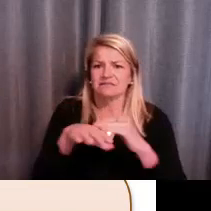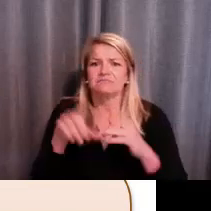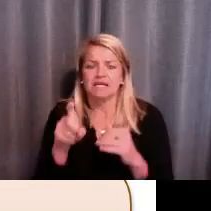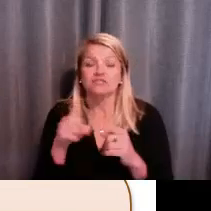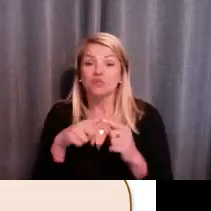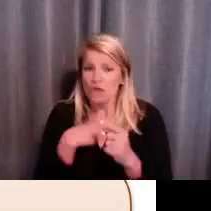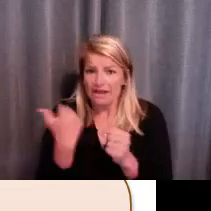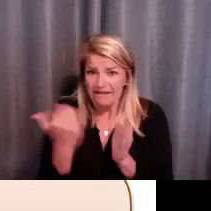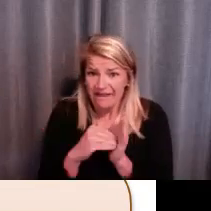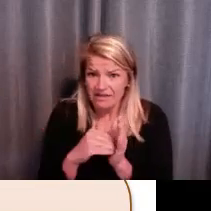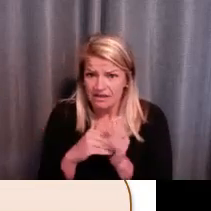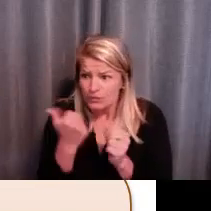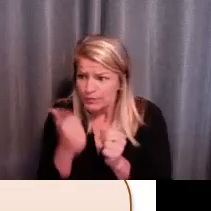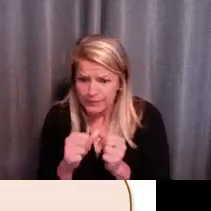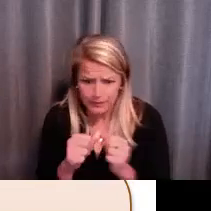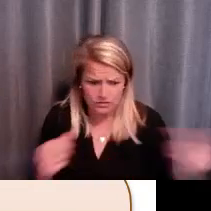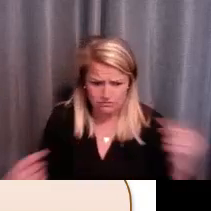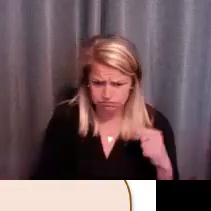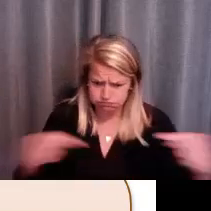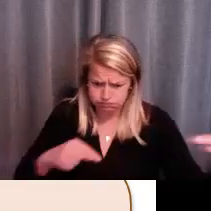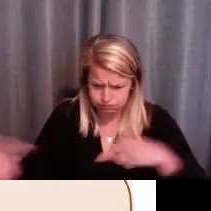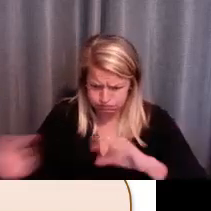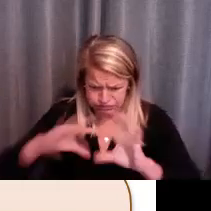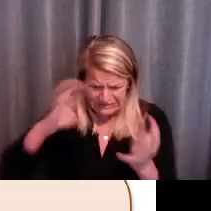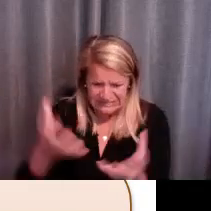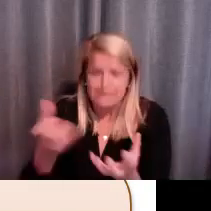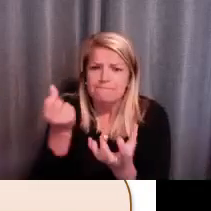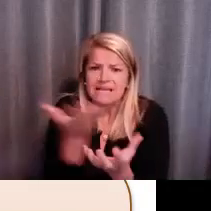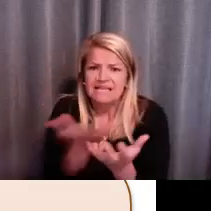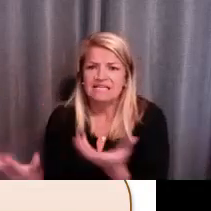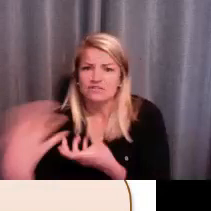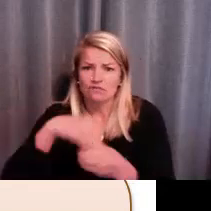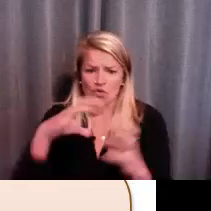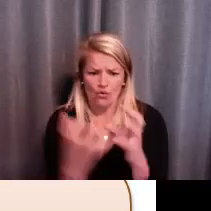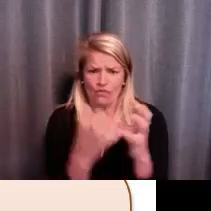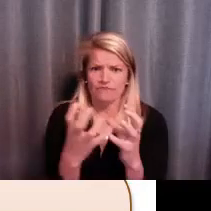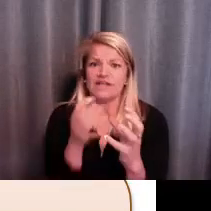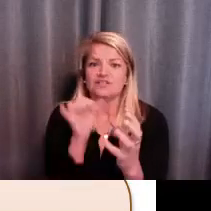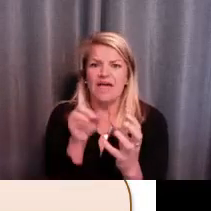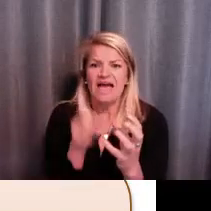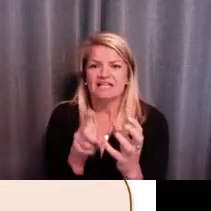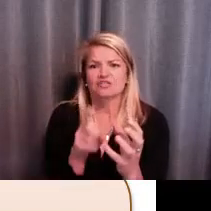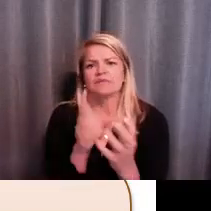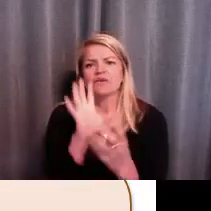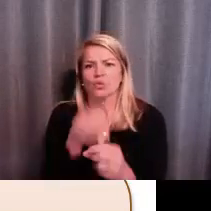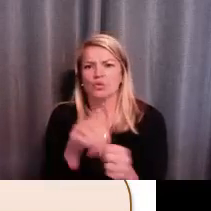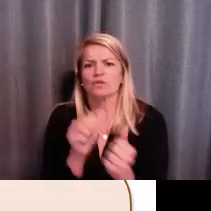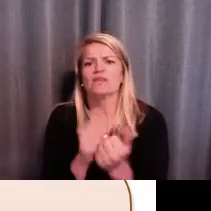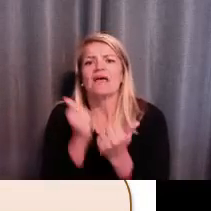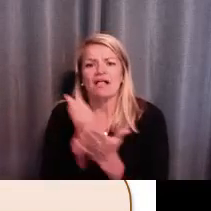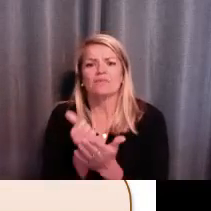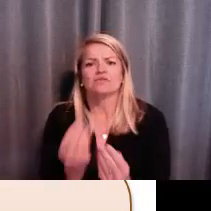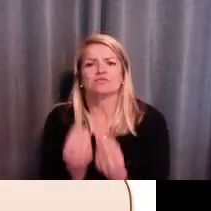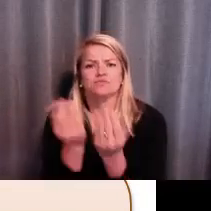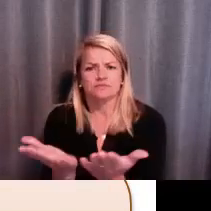may come from and how this background has to be truly reflected to be able to create and facilitate meaningful,